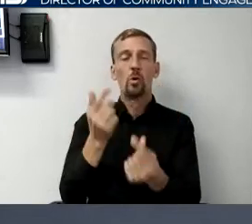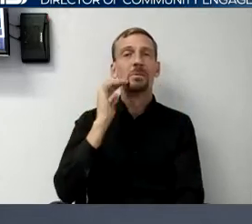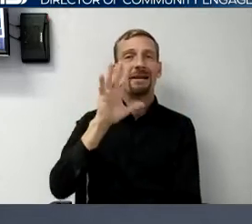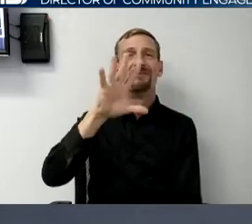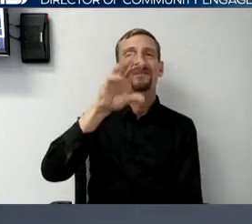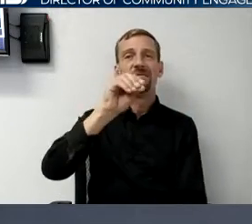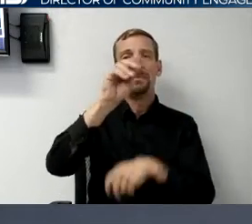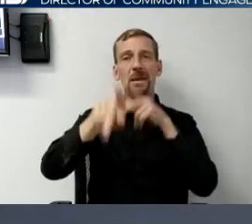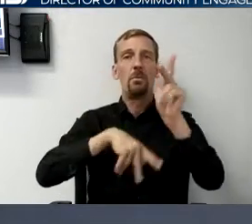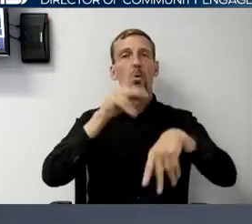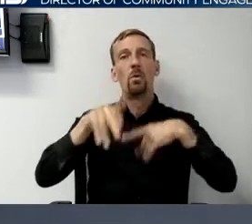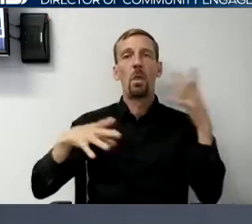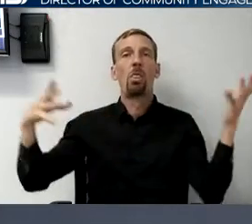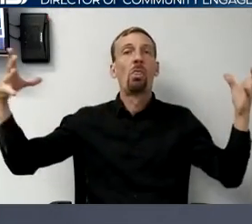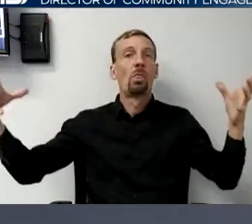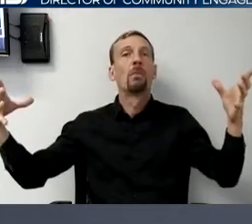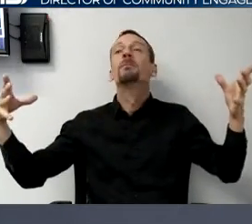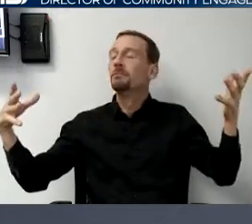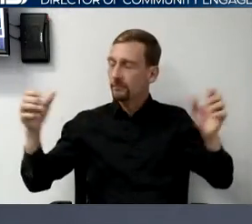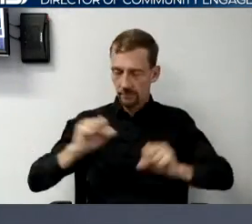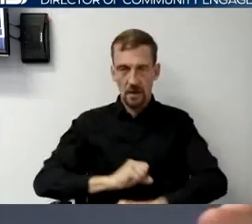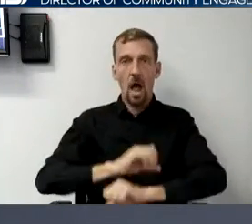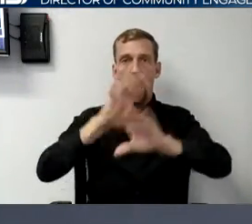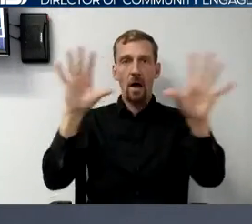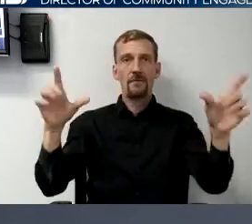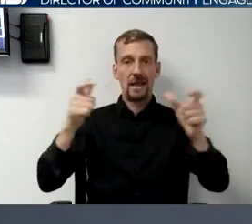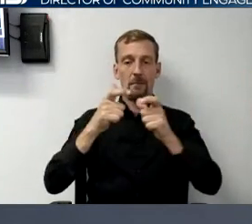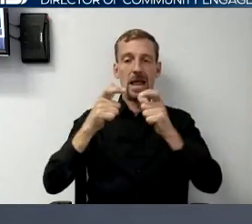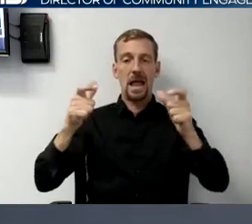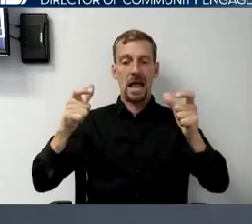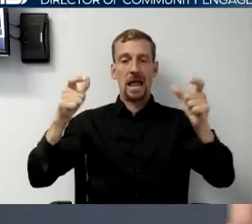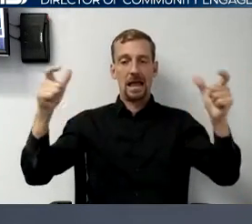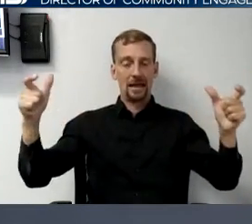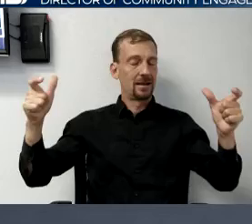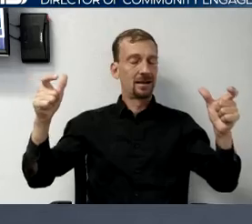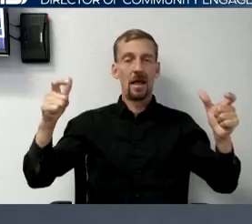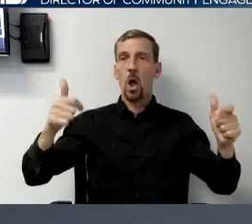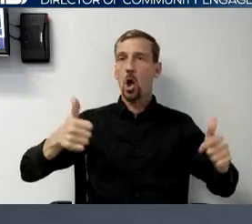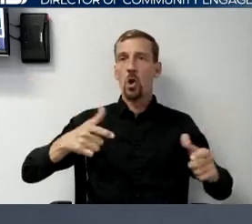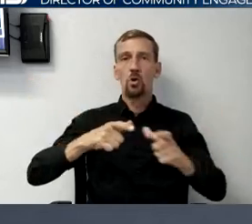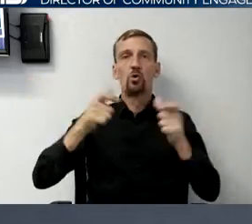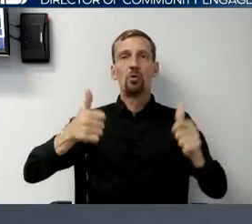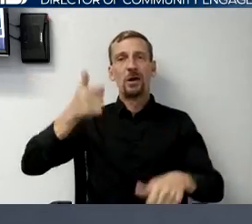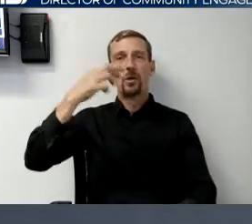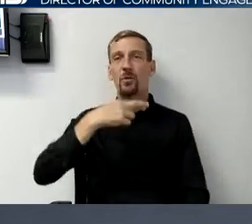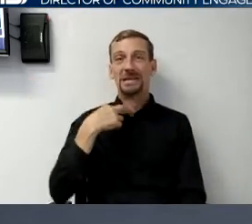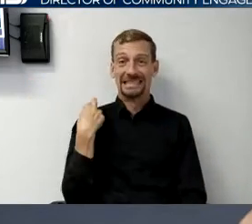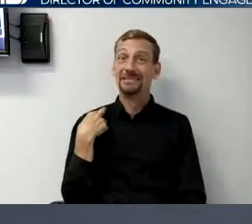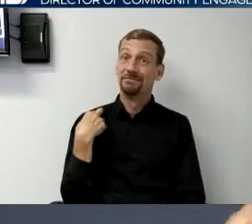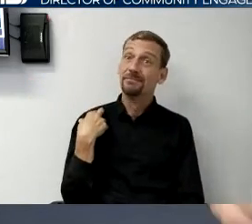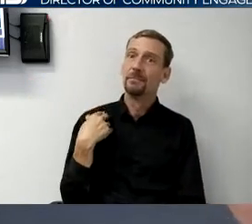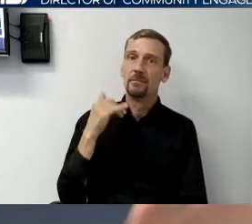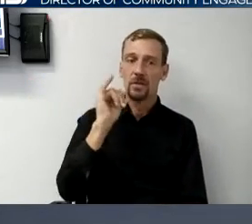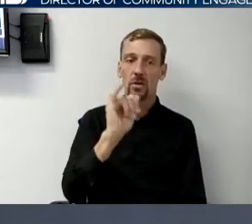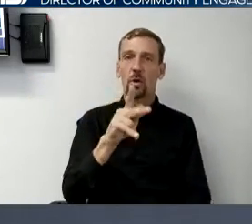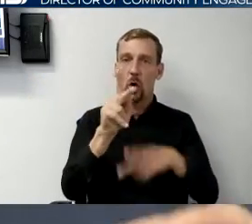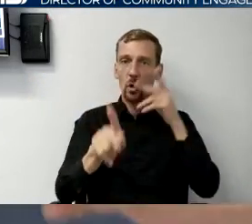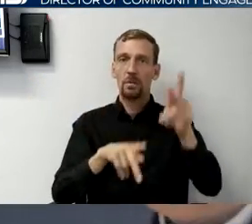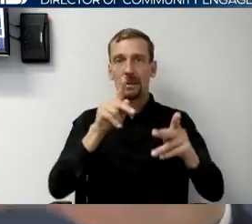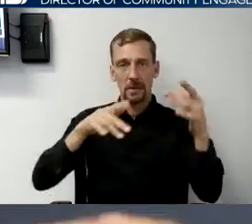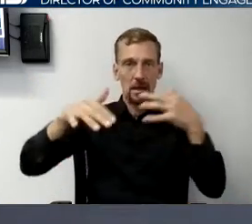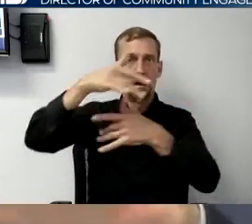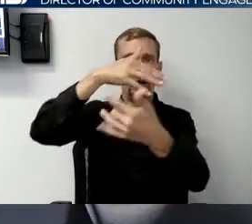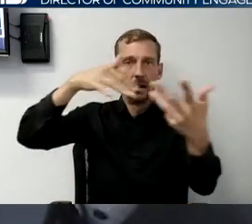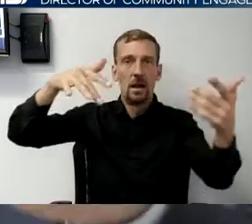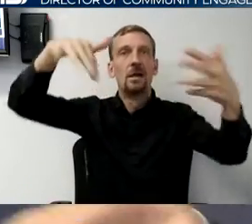people because you just, obviously, the larger the bubble, the greater the risk, because, those people will interact with